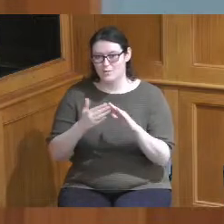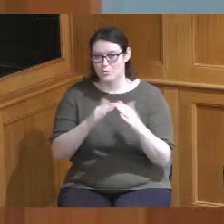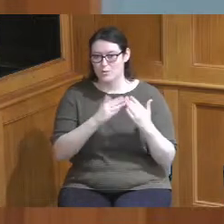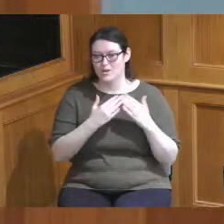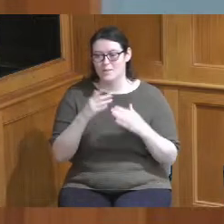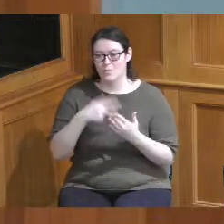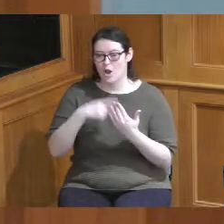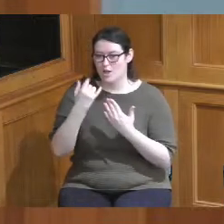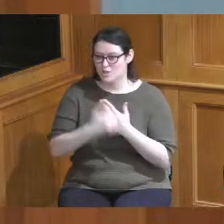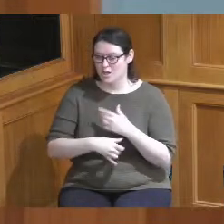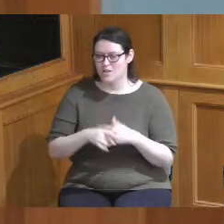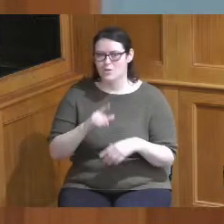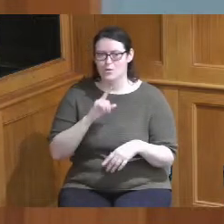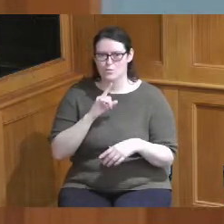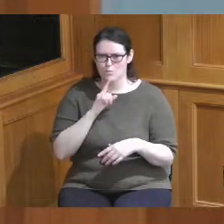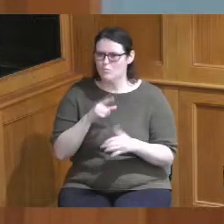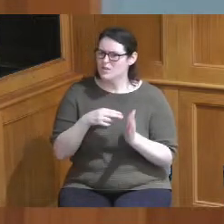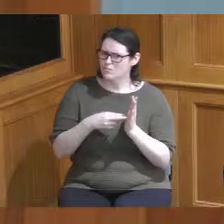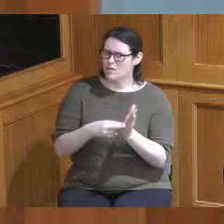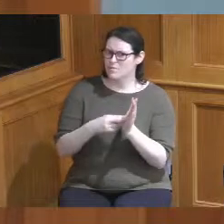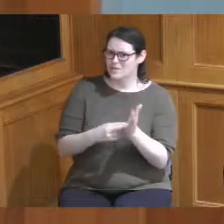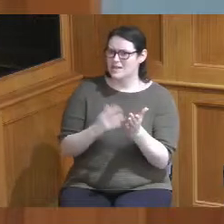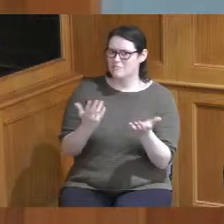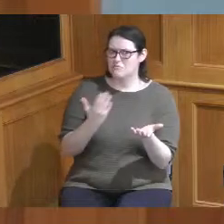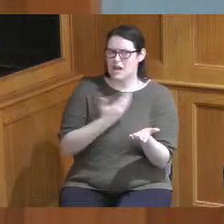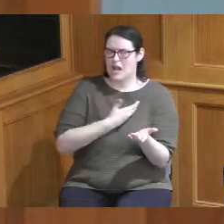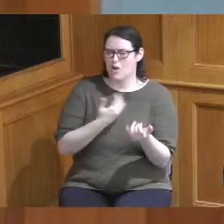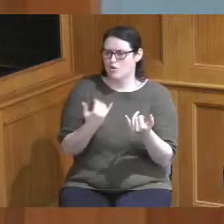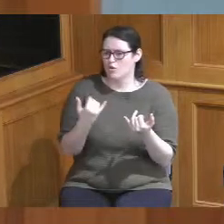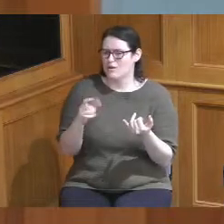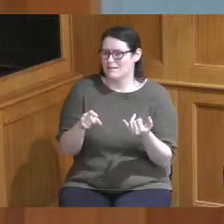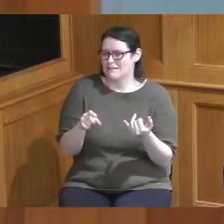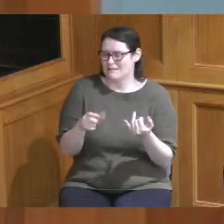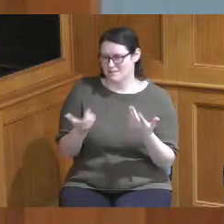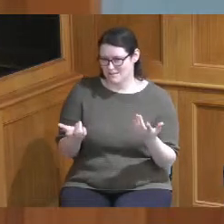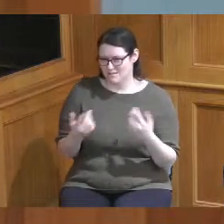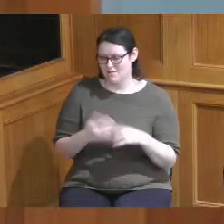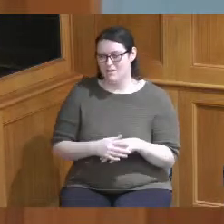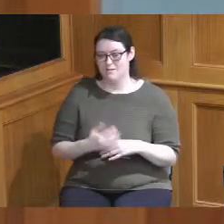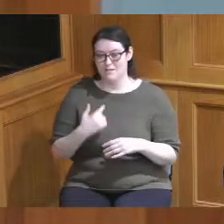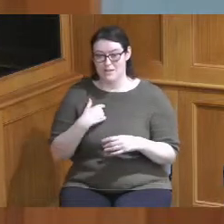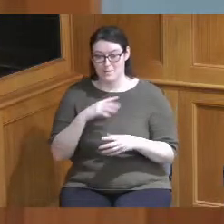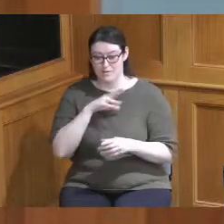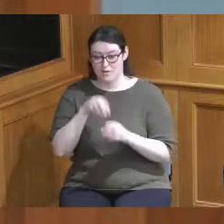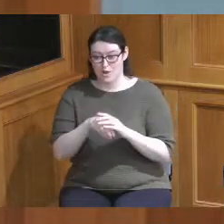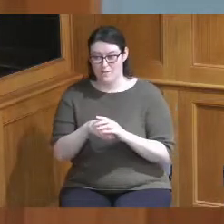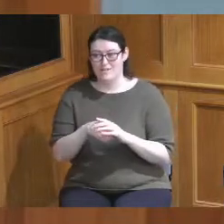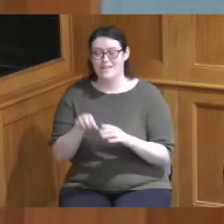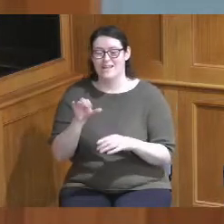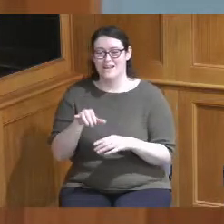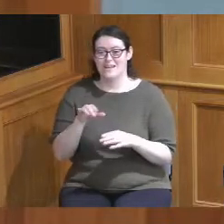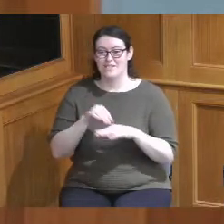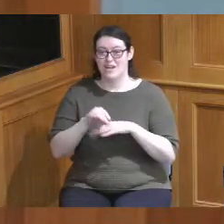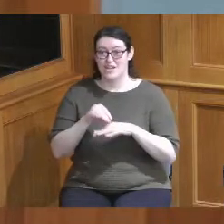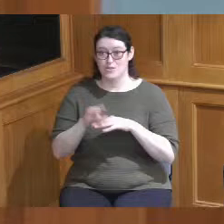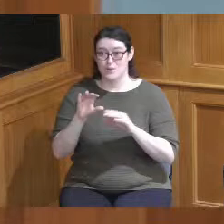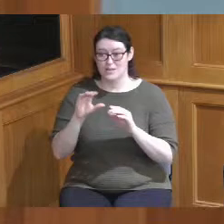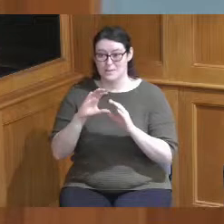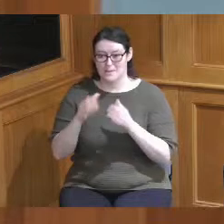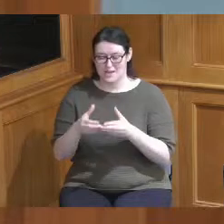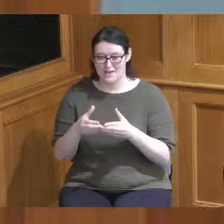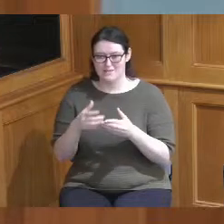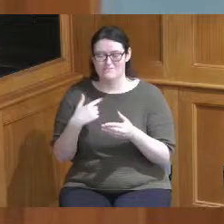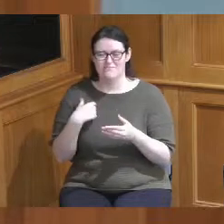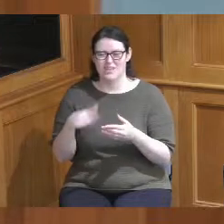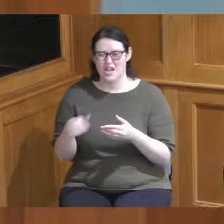current needs of our businesses and residents in Hamilton County. As a member of the Community Development Advisory Committee, I also have the added perspective